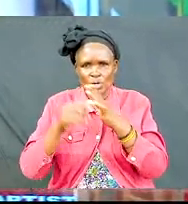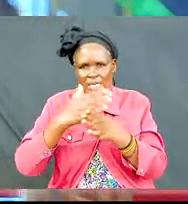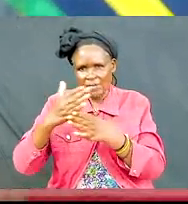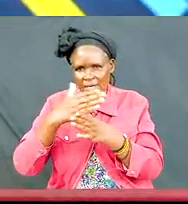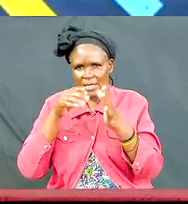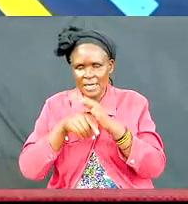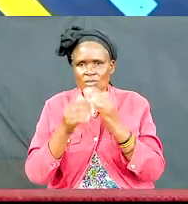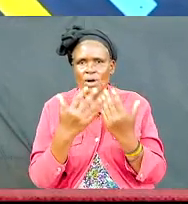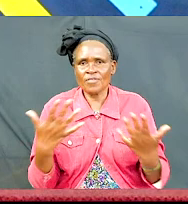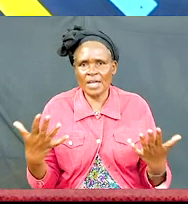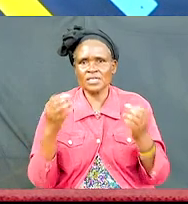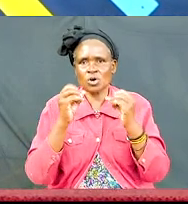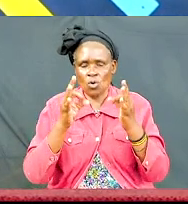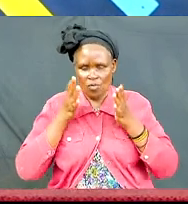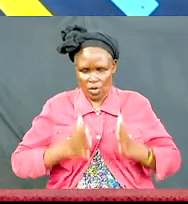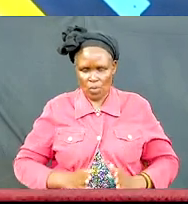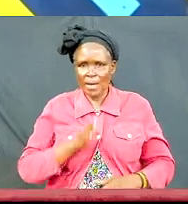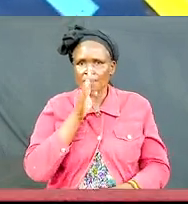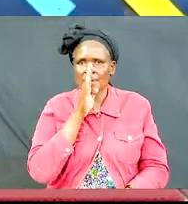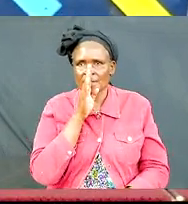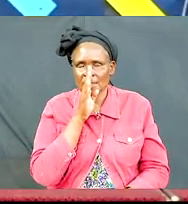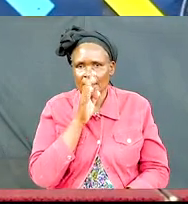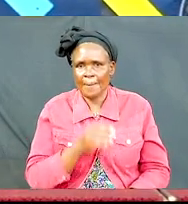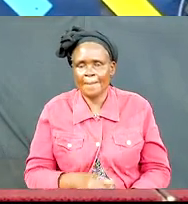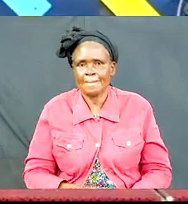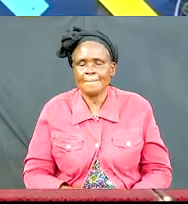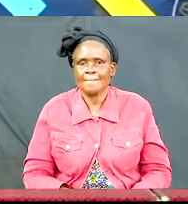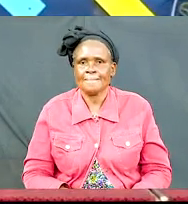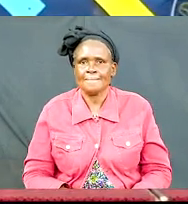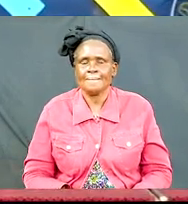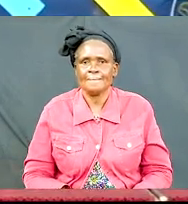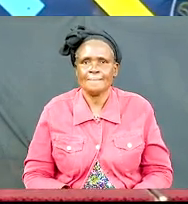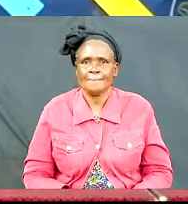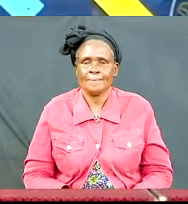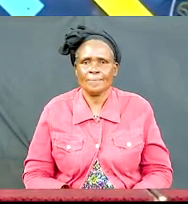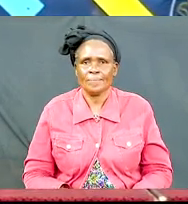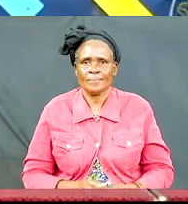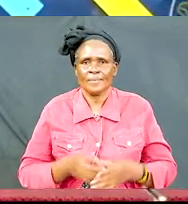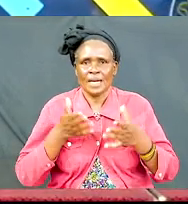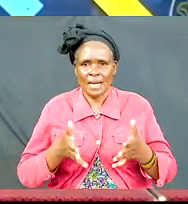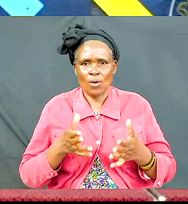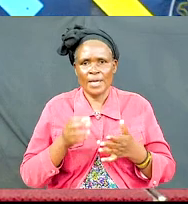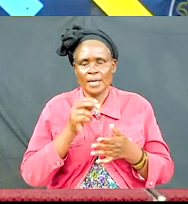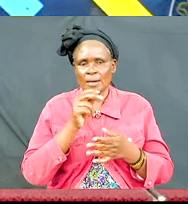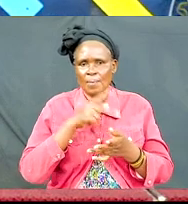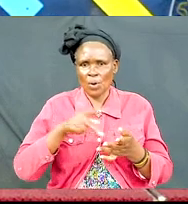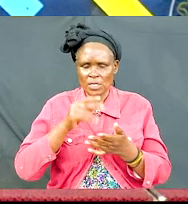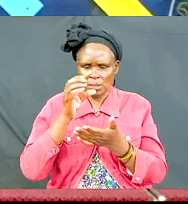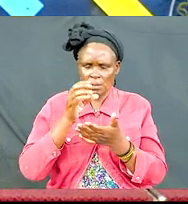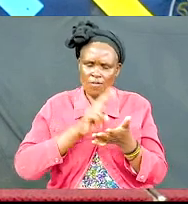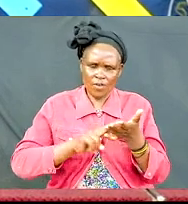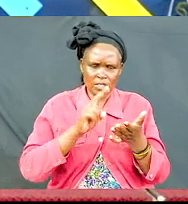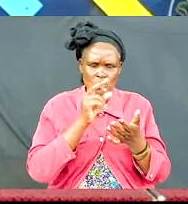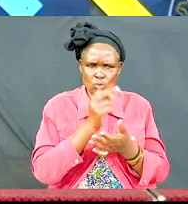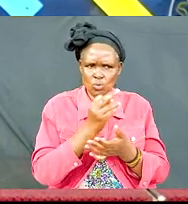affairs of human beings. Now, I talked about verse 23. Now, it